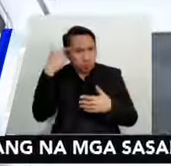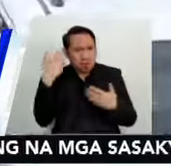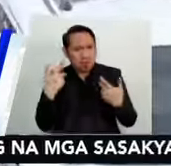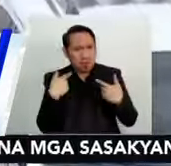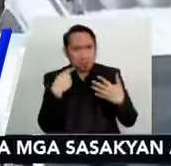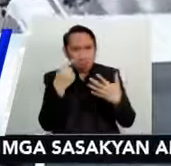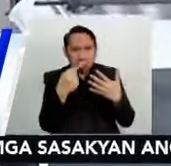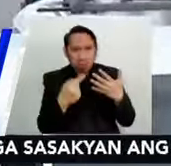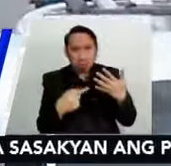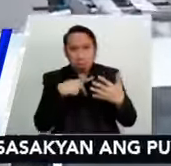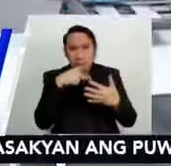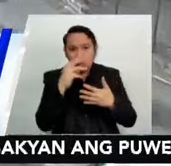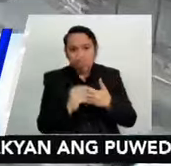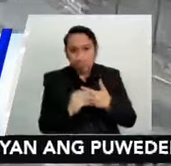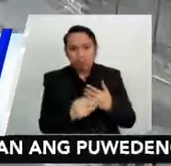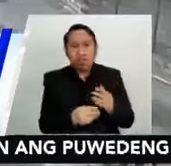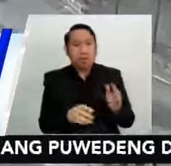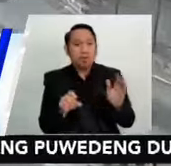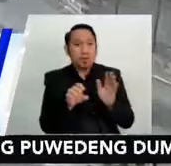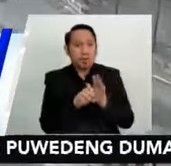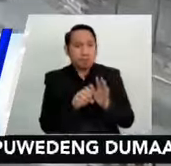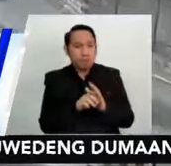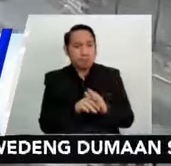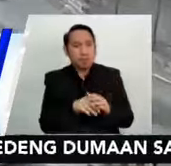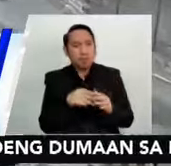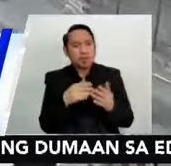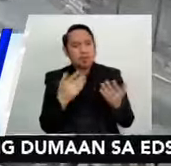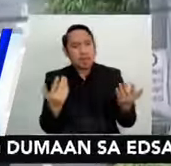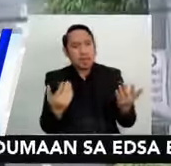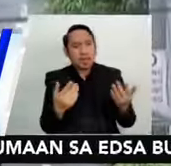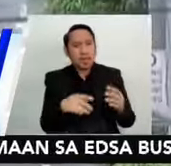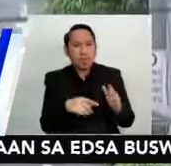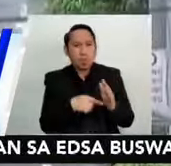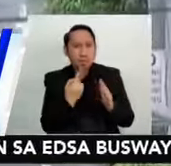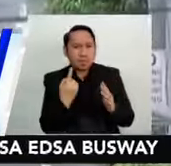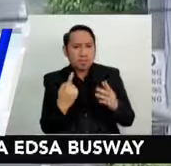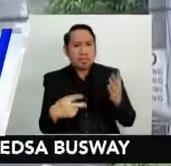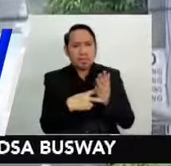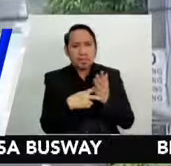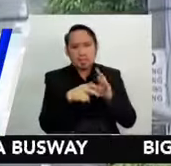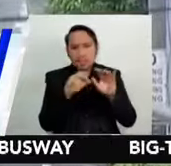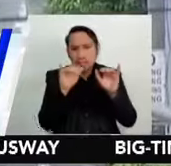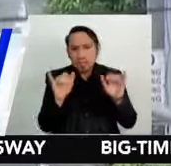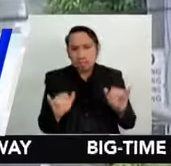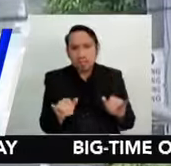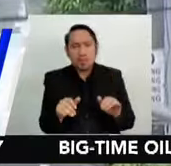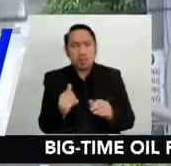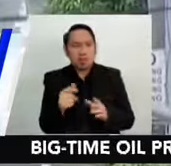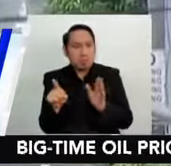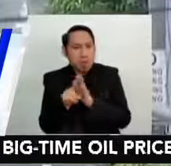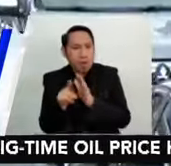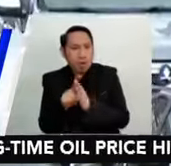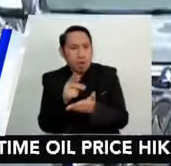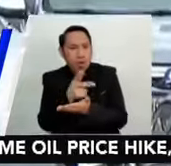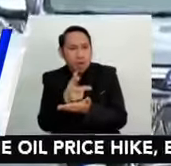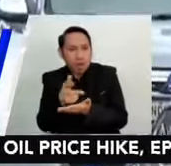single ticketing system, total truck ban, anti-illegal parking, anti-colorum at out-of-line operations, at